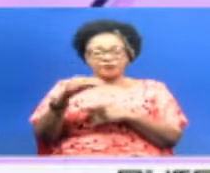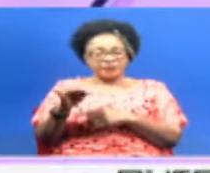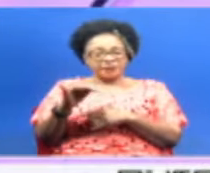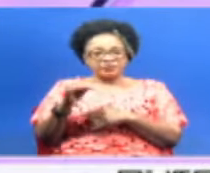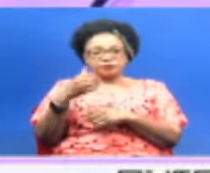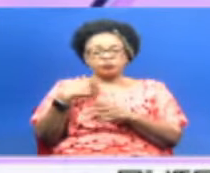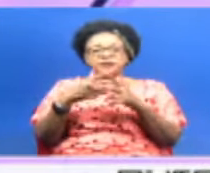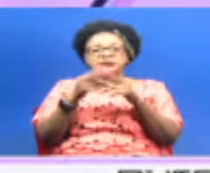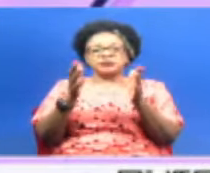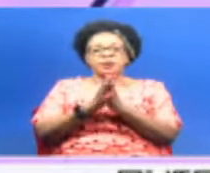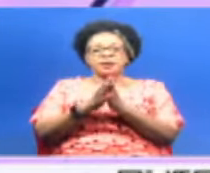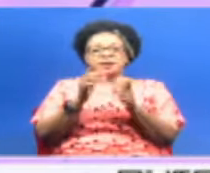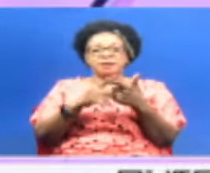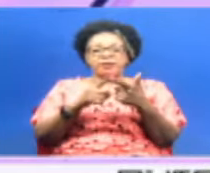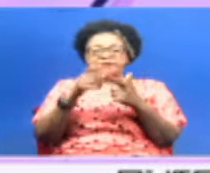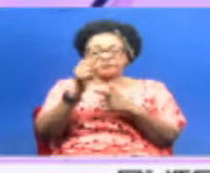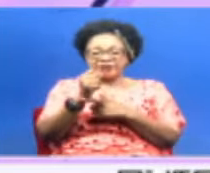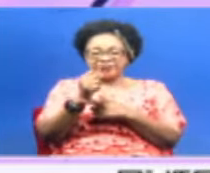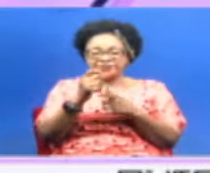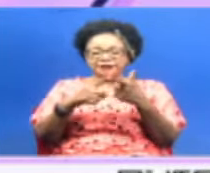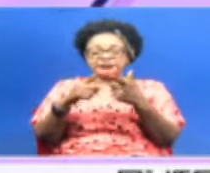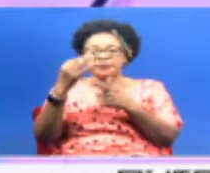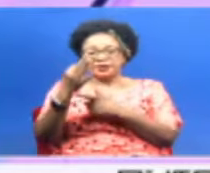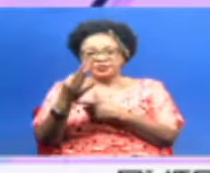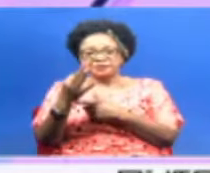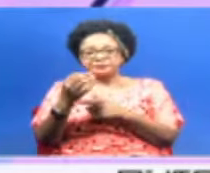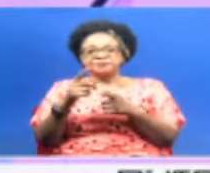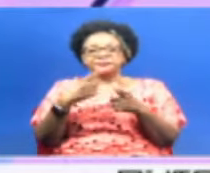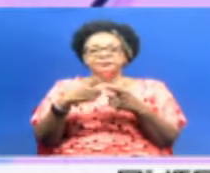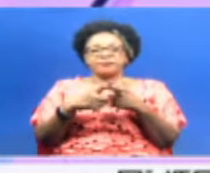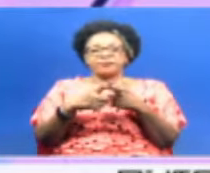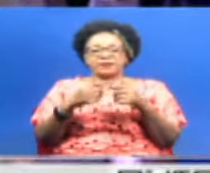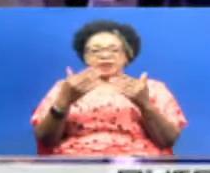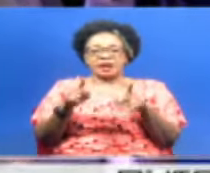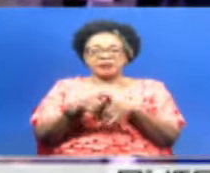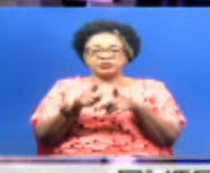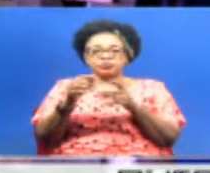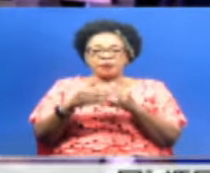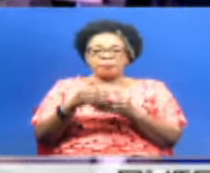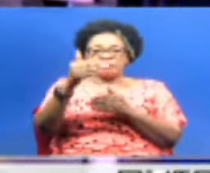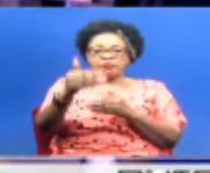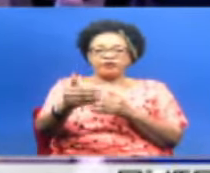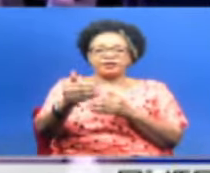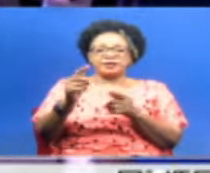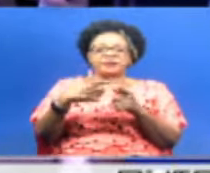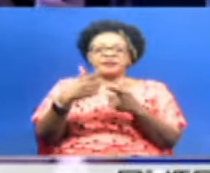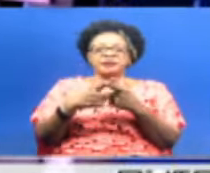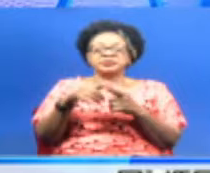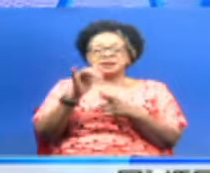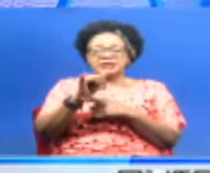our 5-year-old, 3-year-old, and so by the time they are getting to 16, they'll be playing on the world stage.